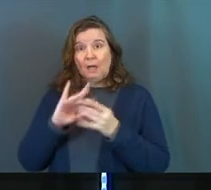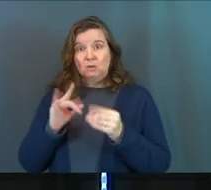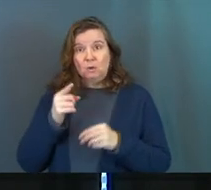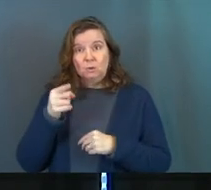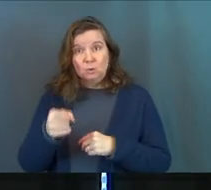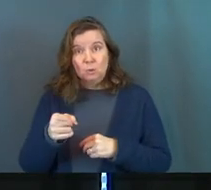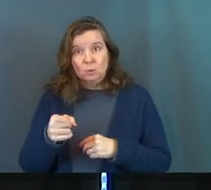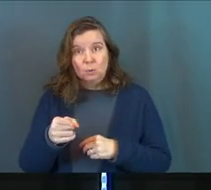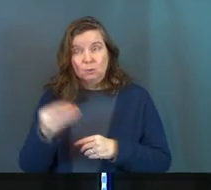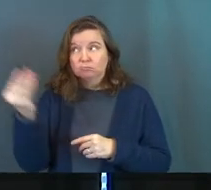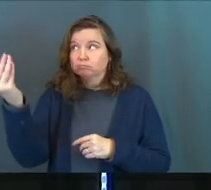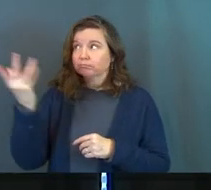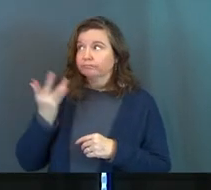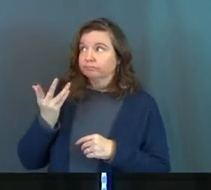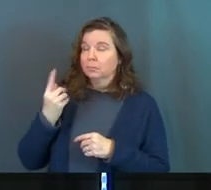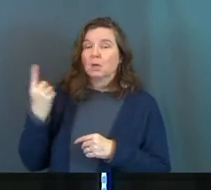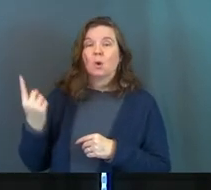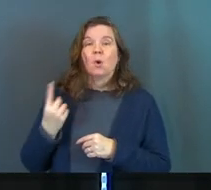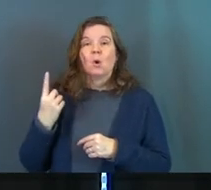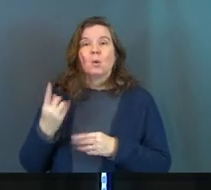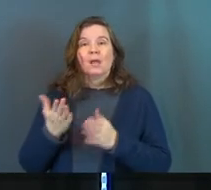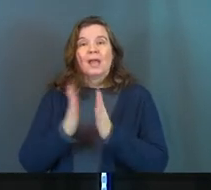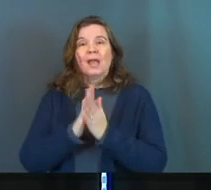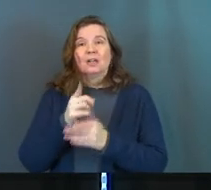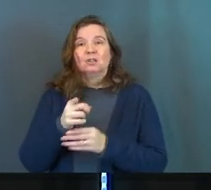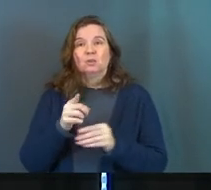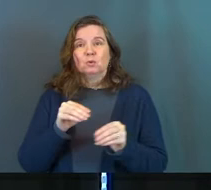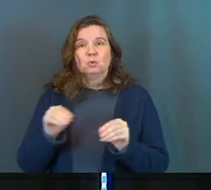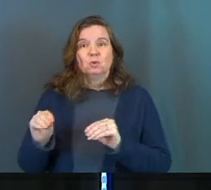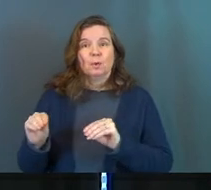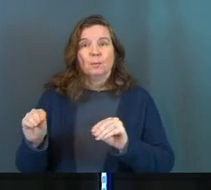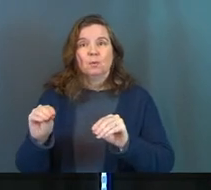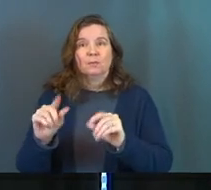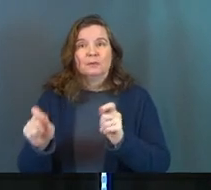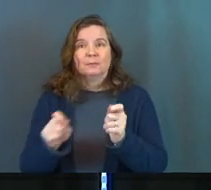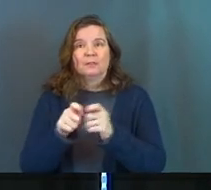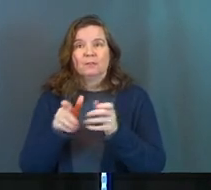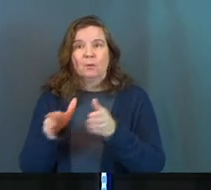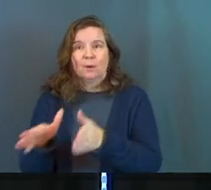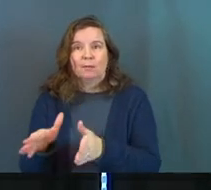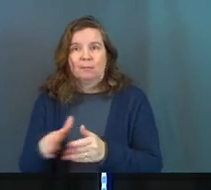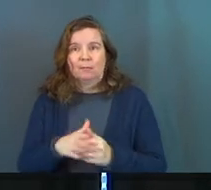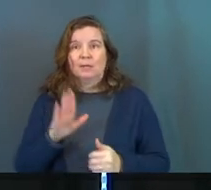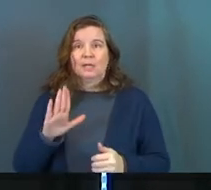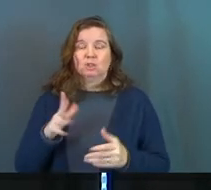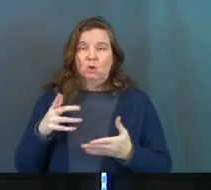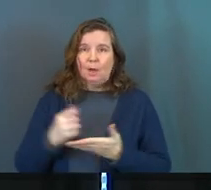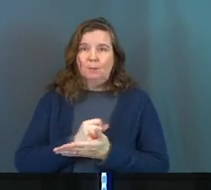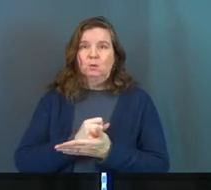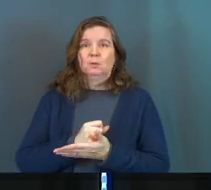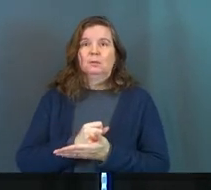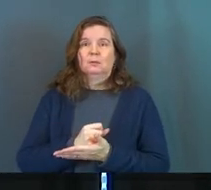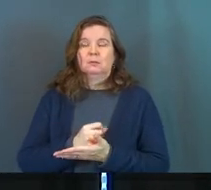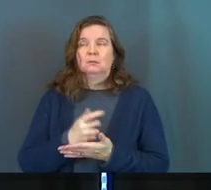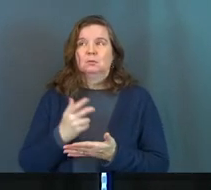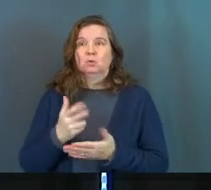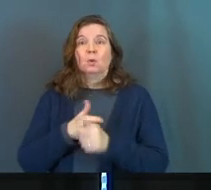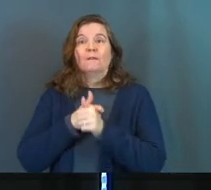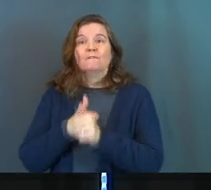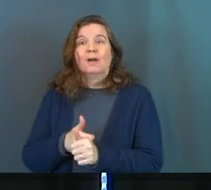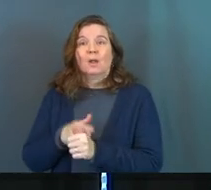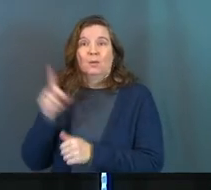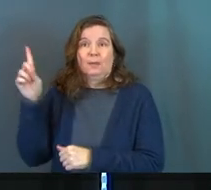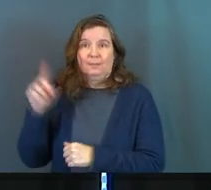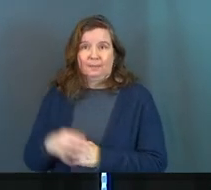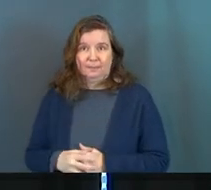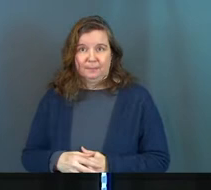talks to you, He's almost always asking you to move a particular direction. It's your opportunity to follow